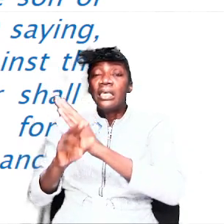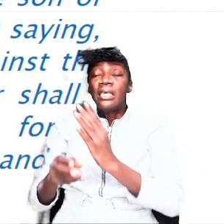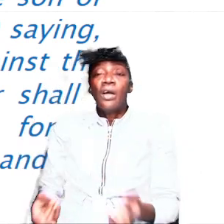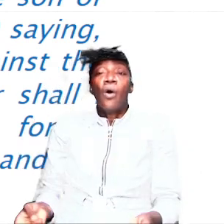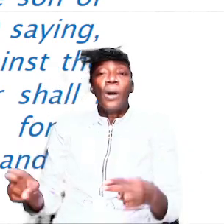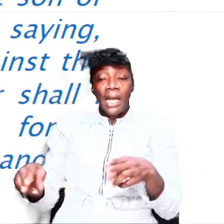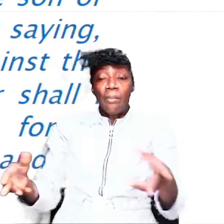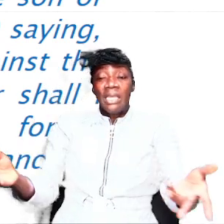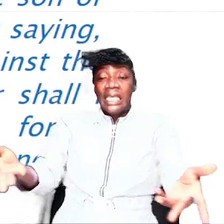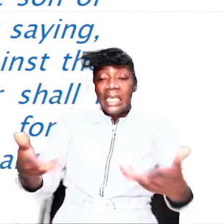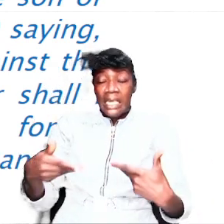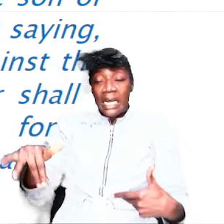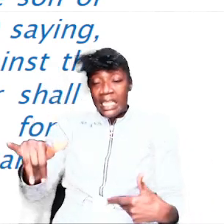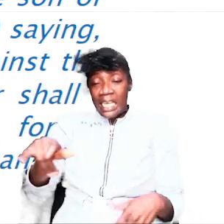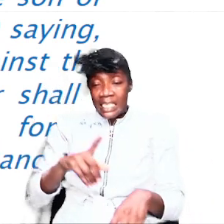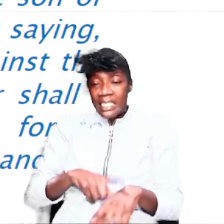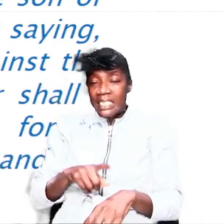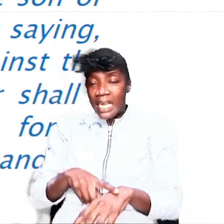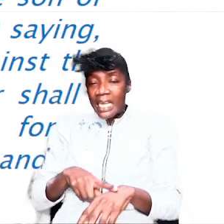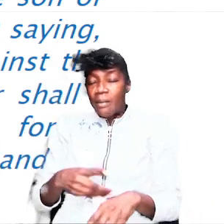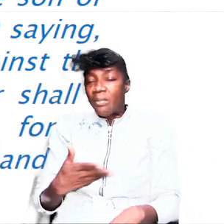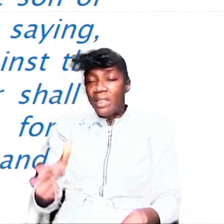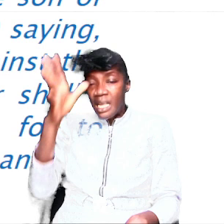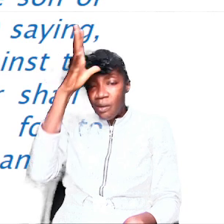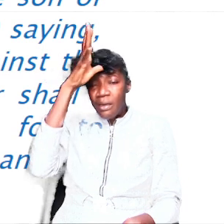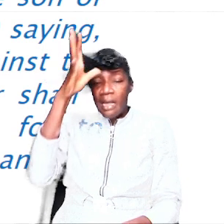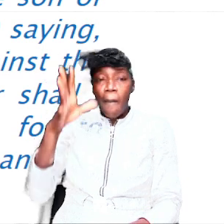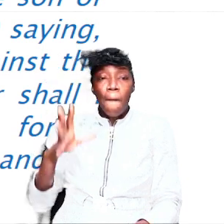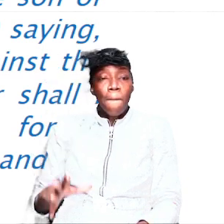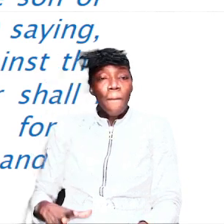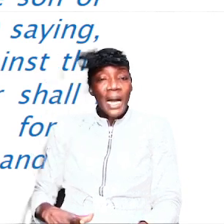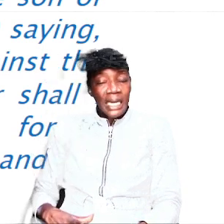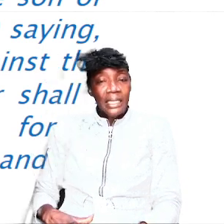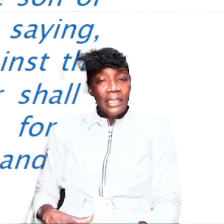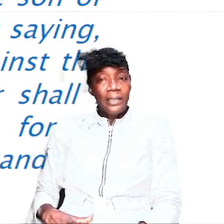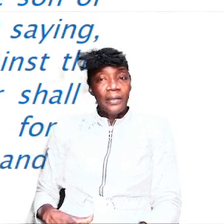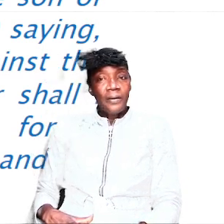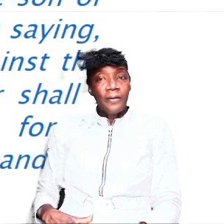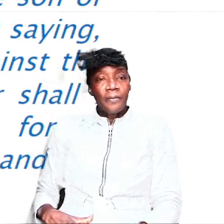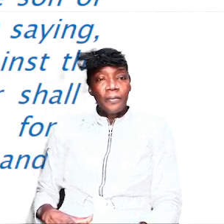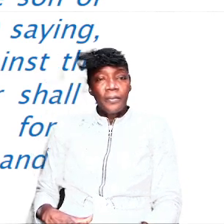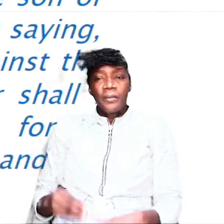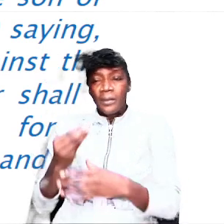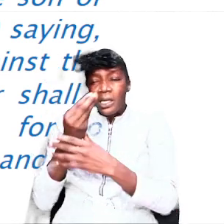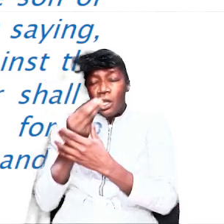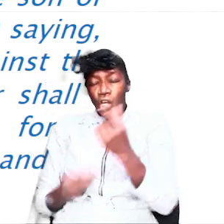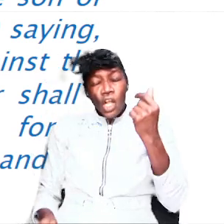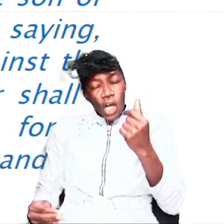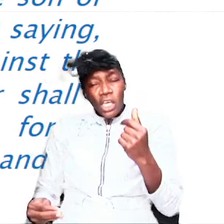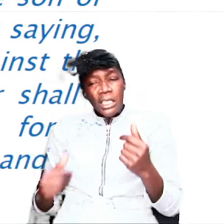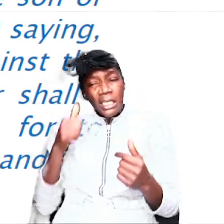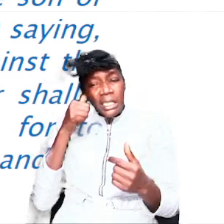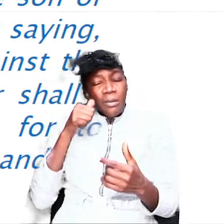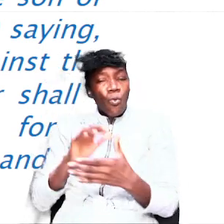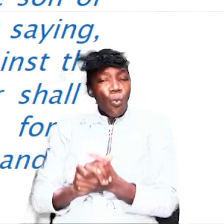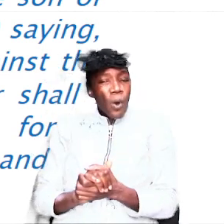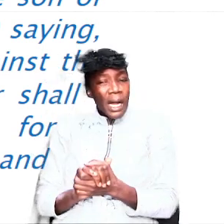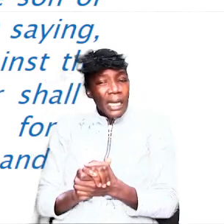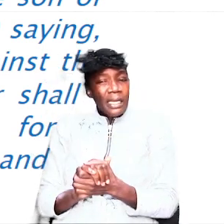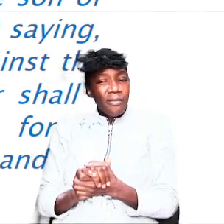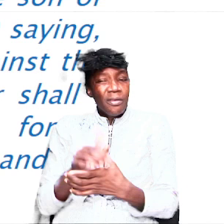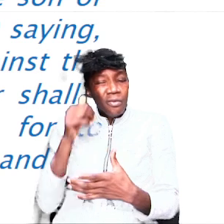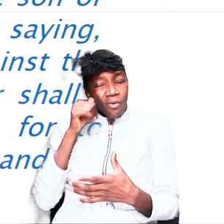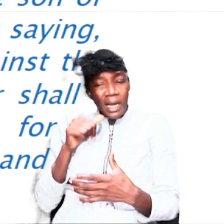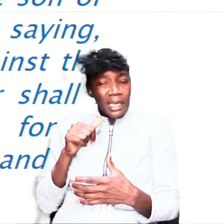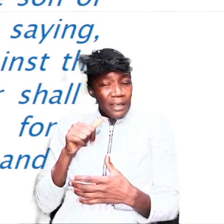at that time was that there was a man that lost his wife. And his wife, you know, cheated on